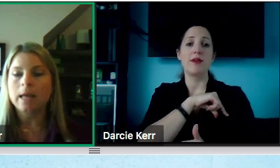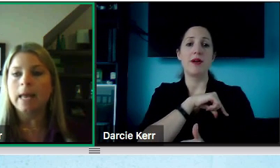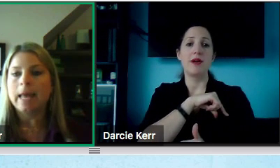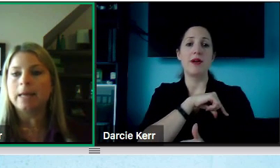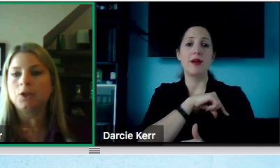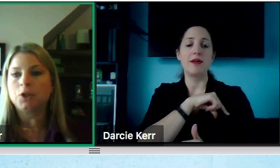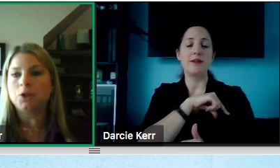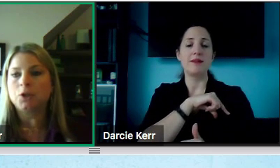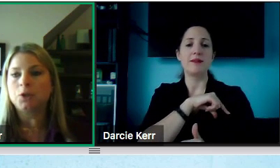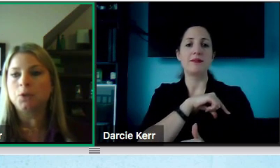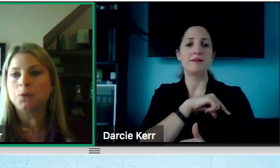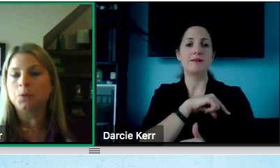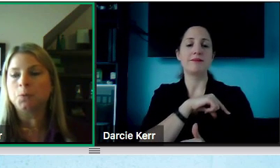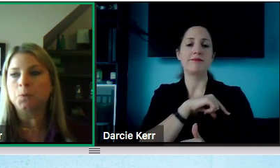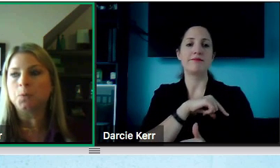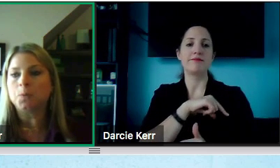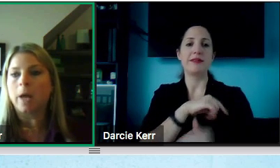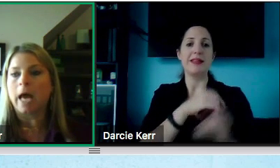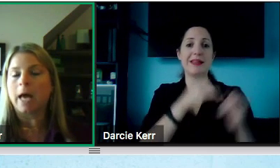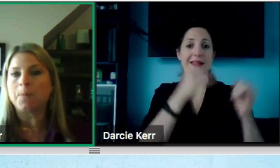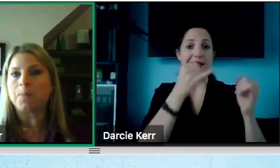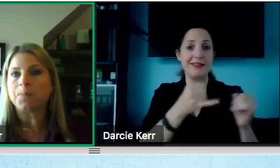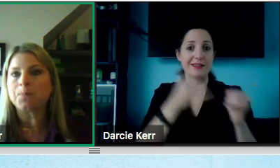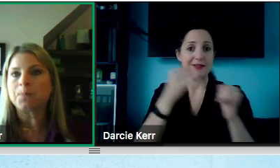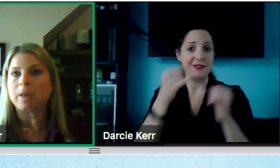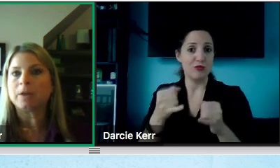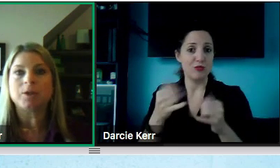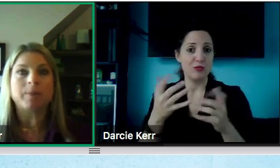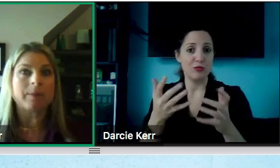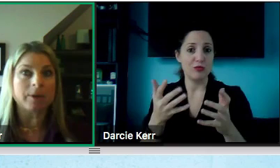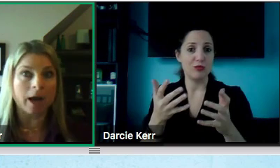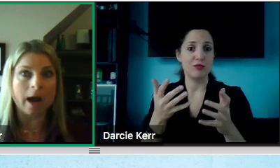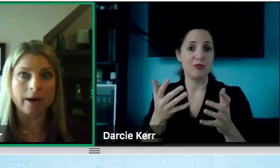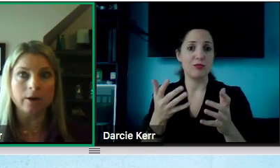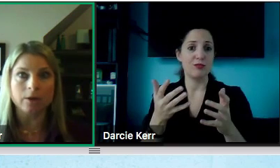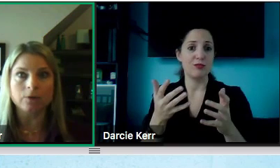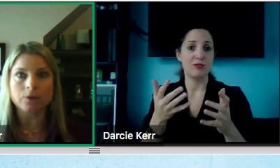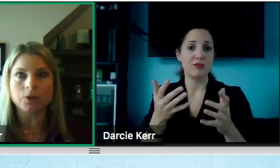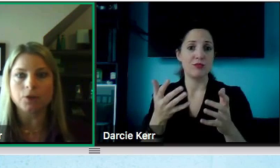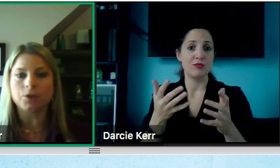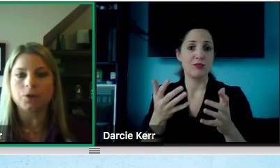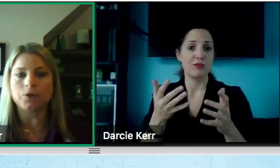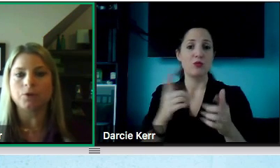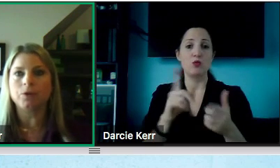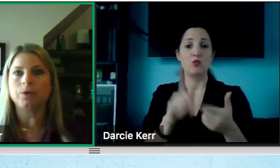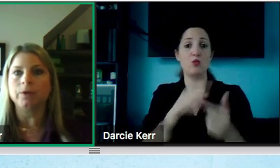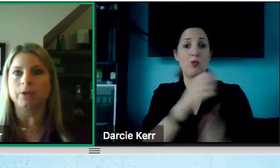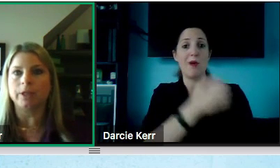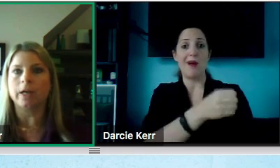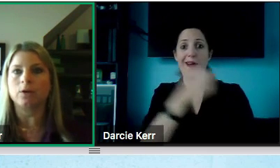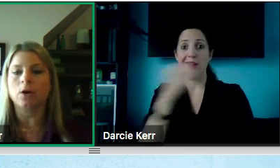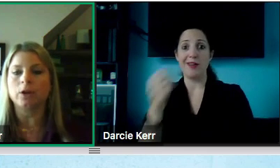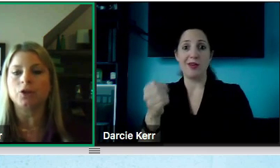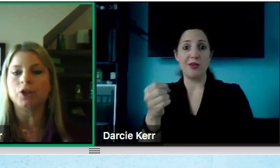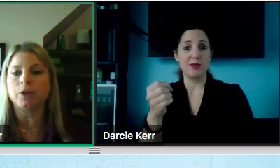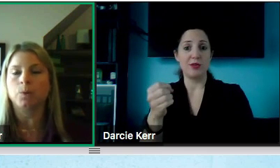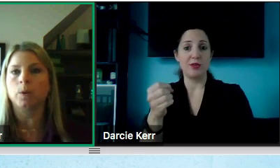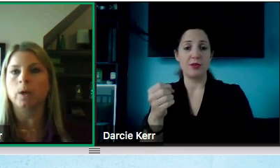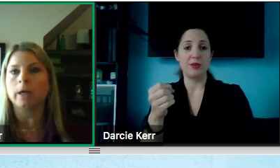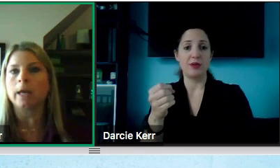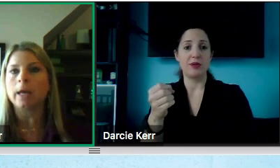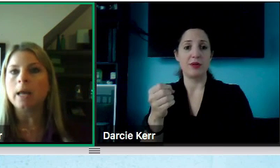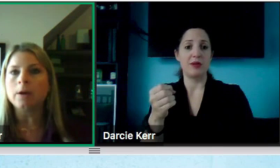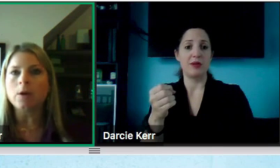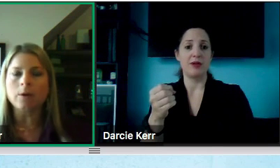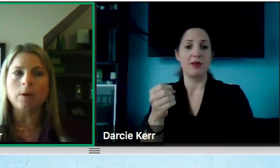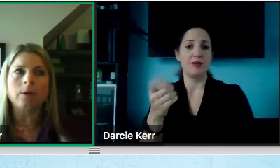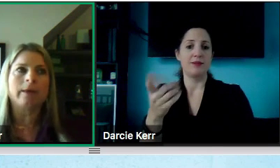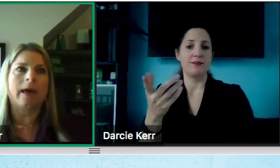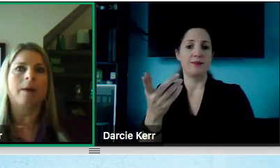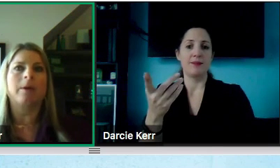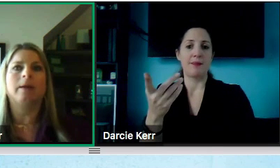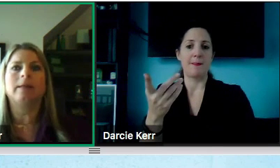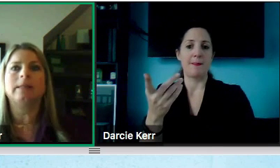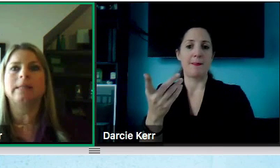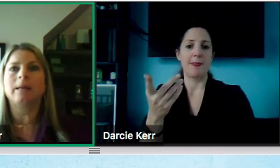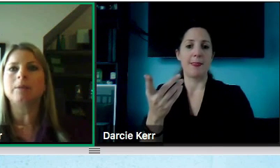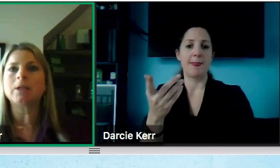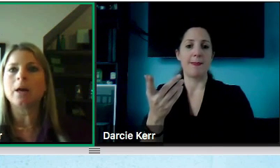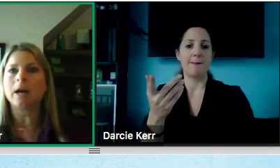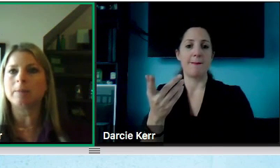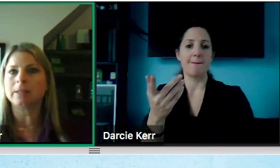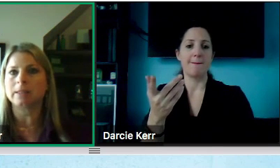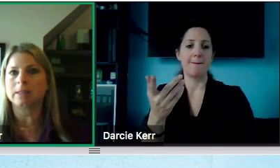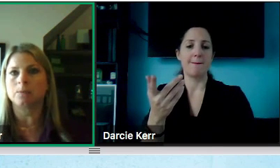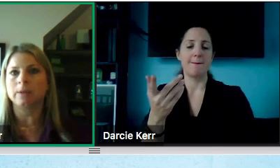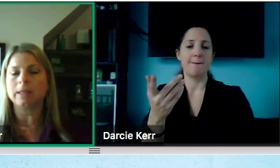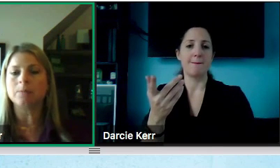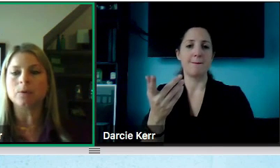personnel to be able to hire to do your technology work. Not only that, but at the